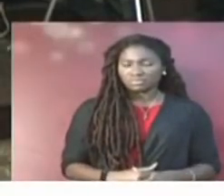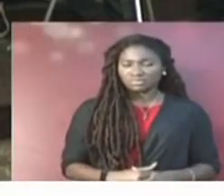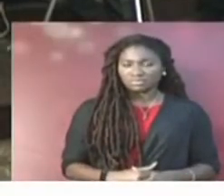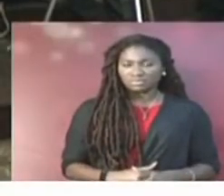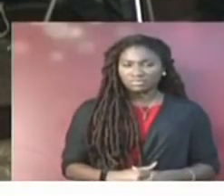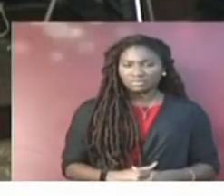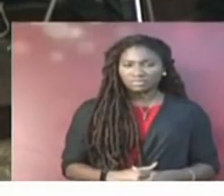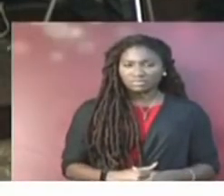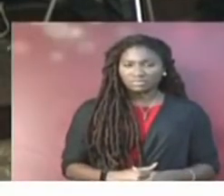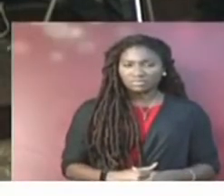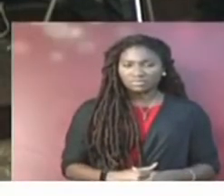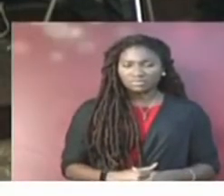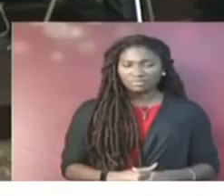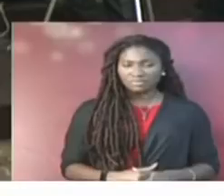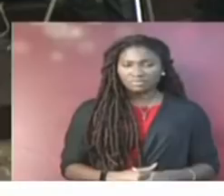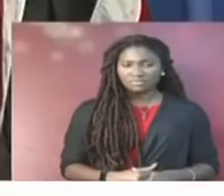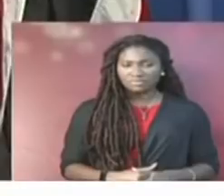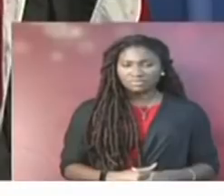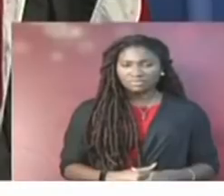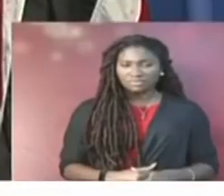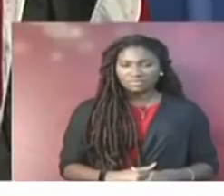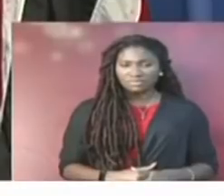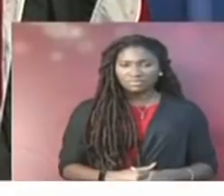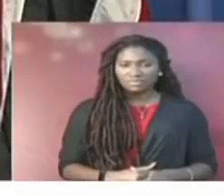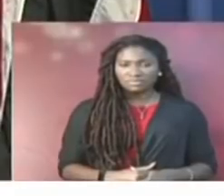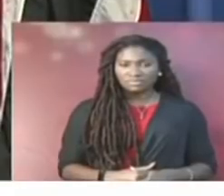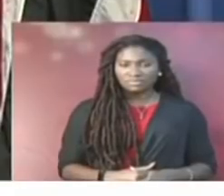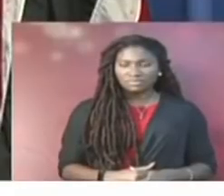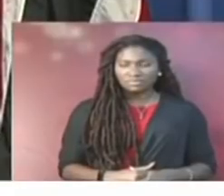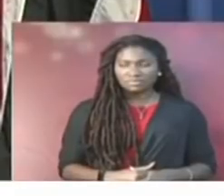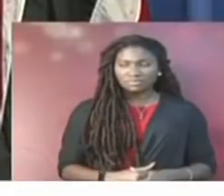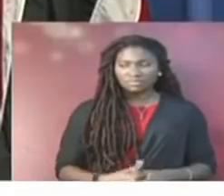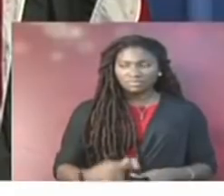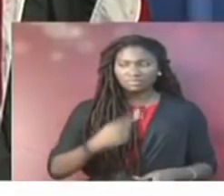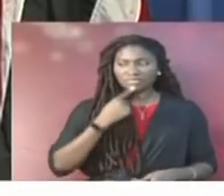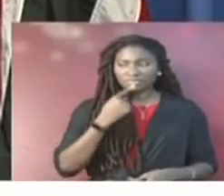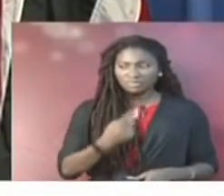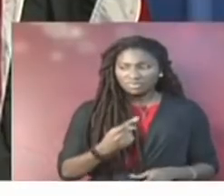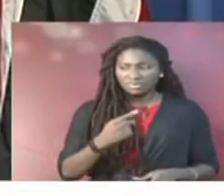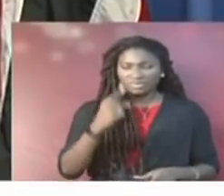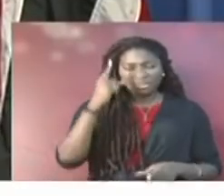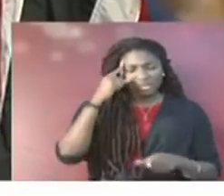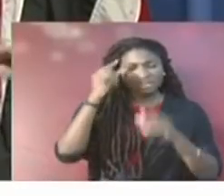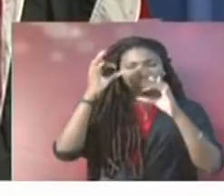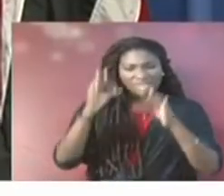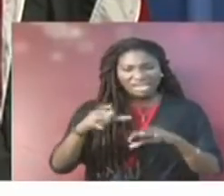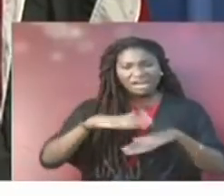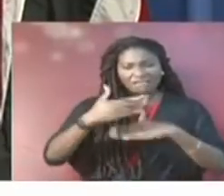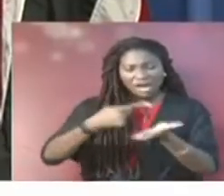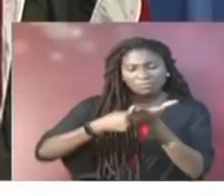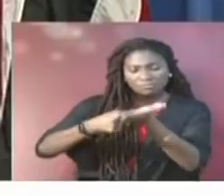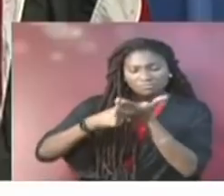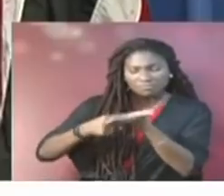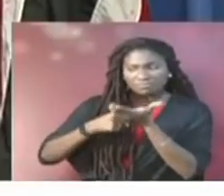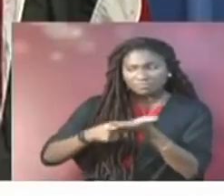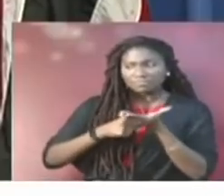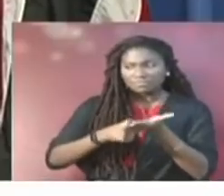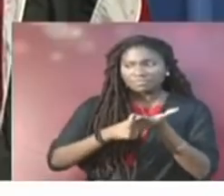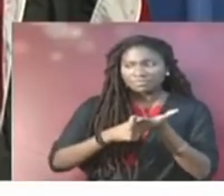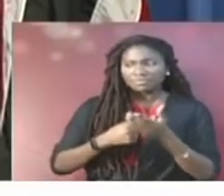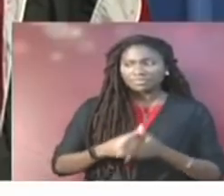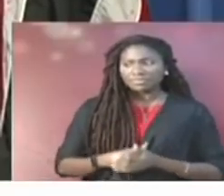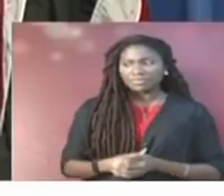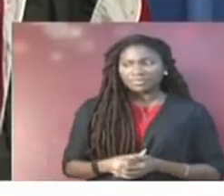number? Yes, because that was listed in a particular way. It was worked out, as you know, with 1 window per person, something like